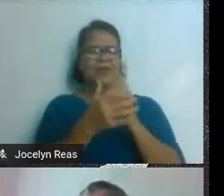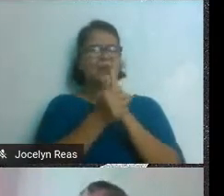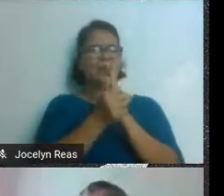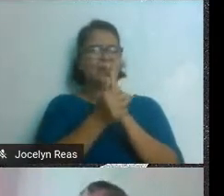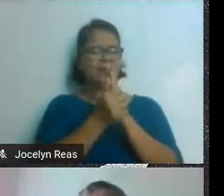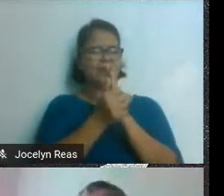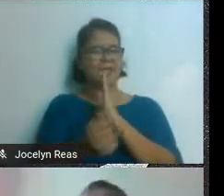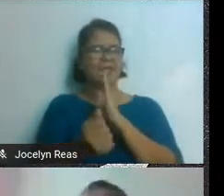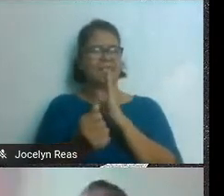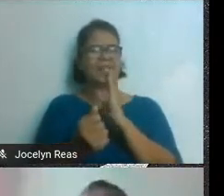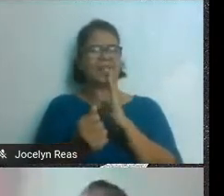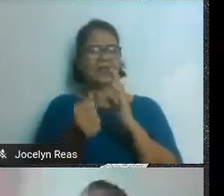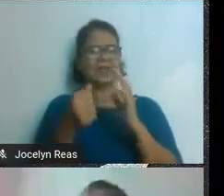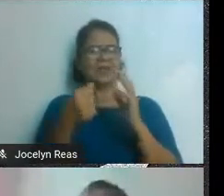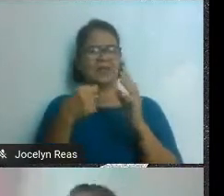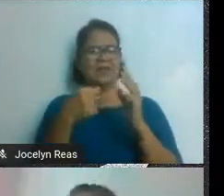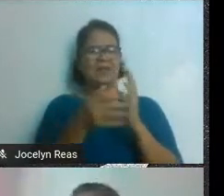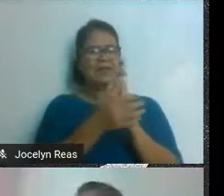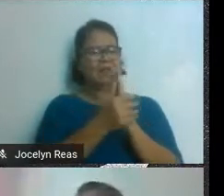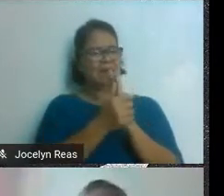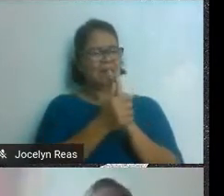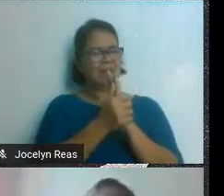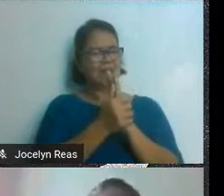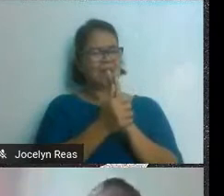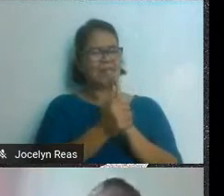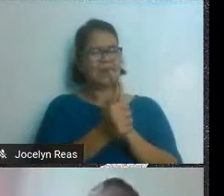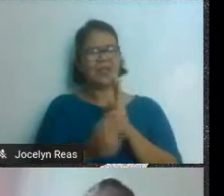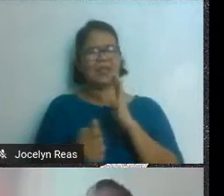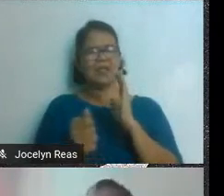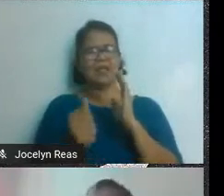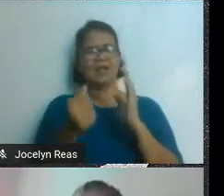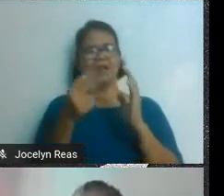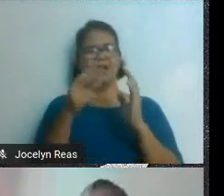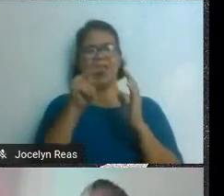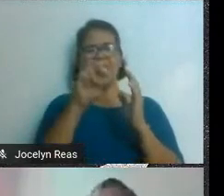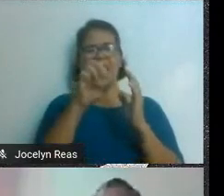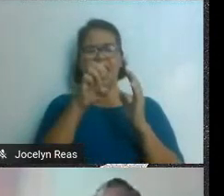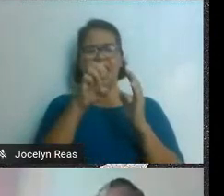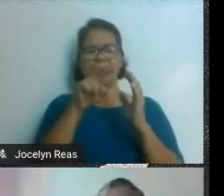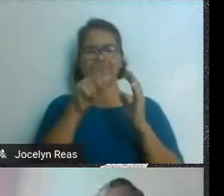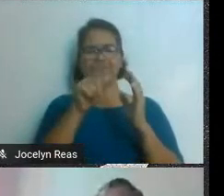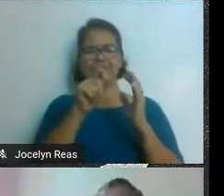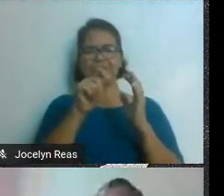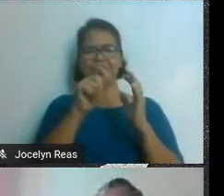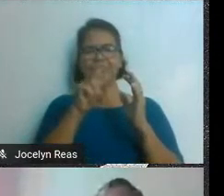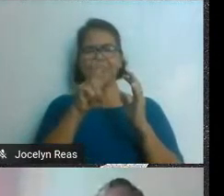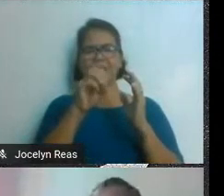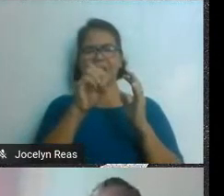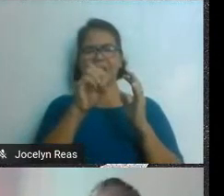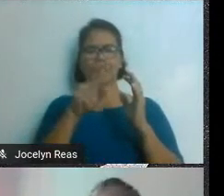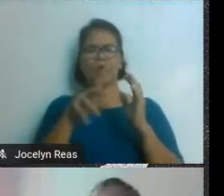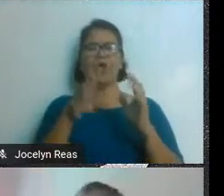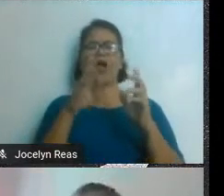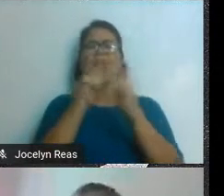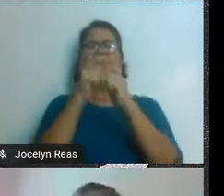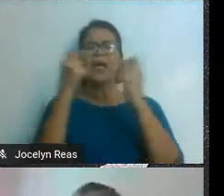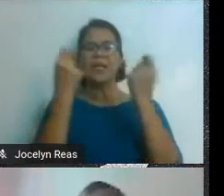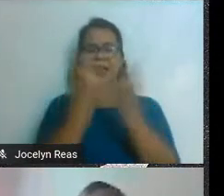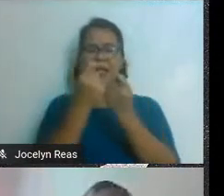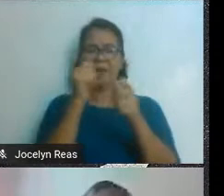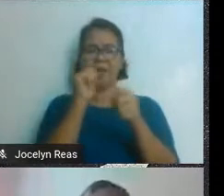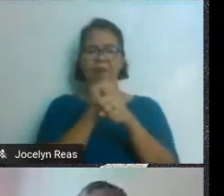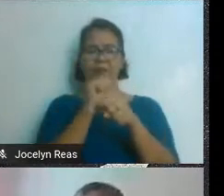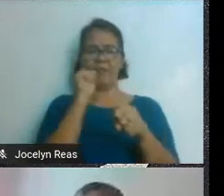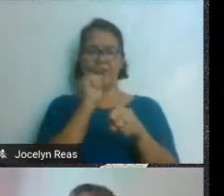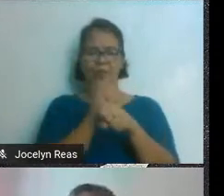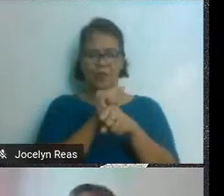leader if you just accomplish things on your own. You have to work with a team. The more people there are in your network,